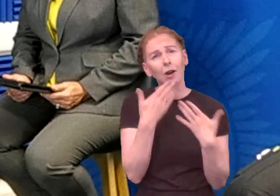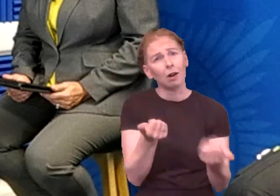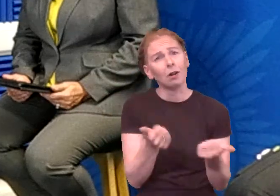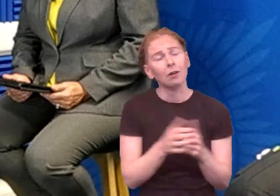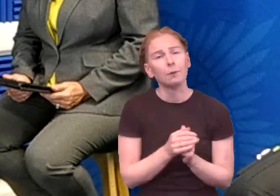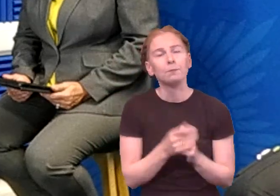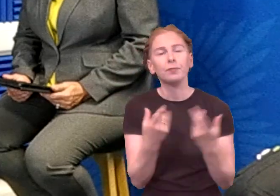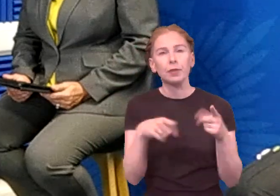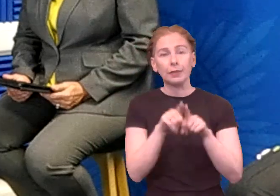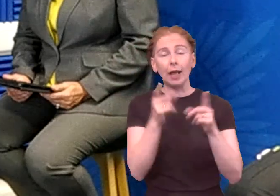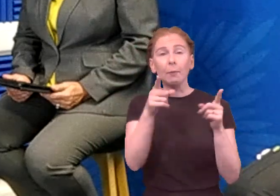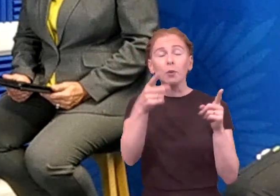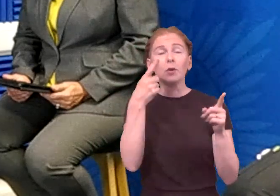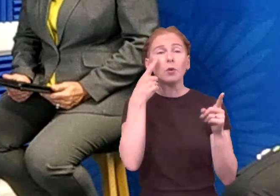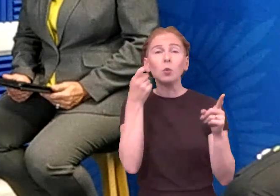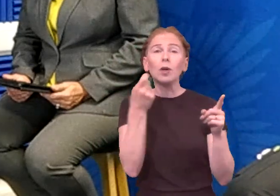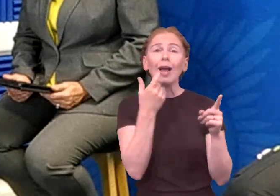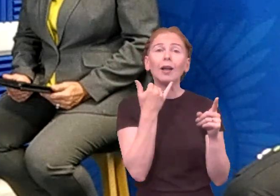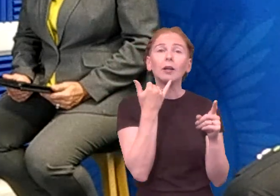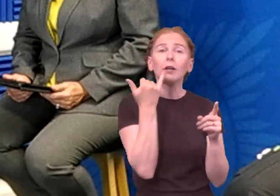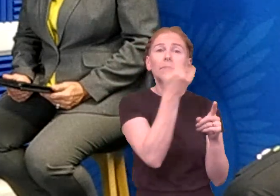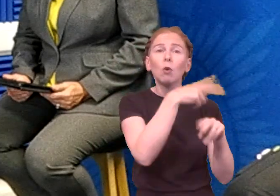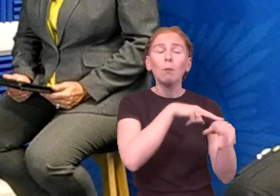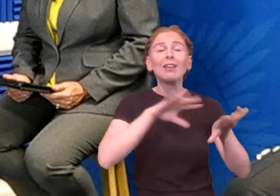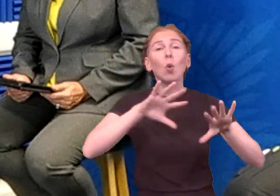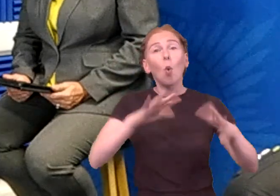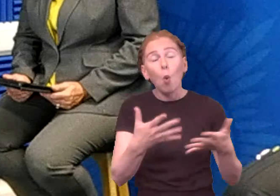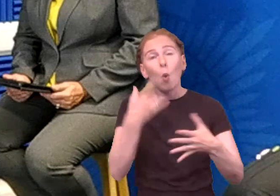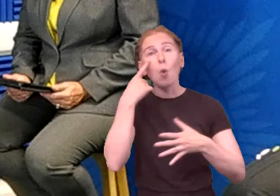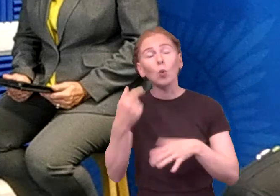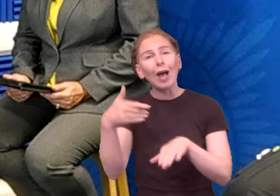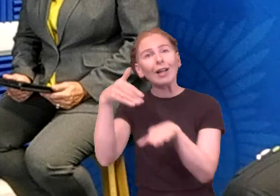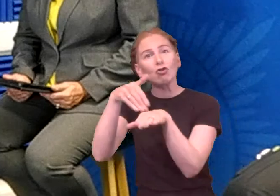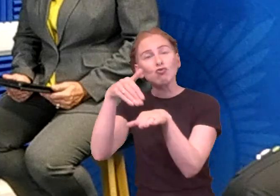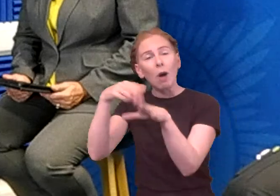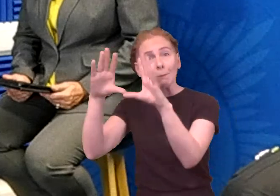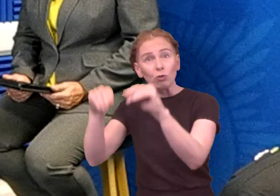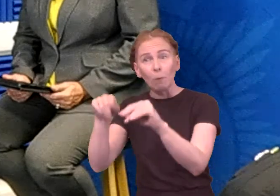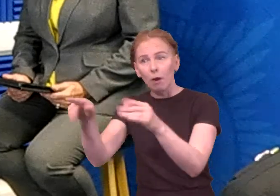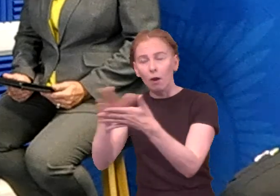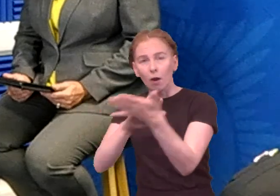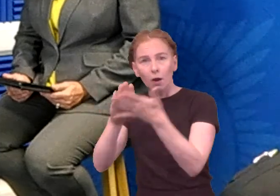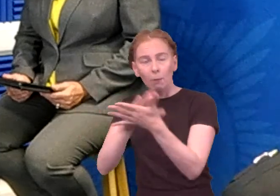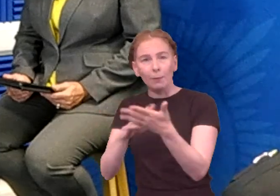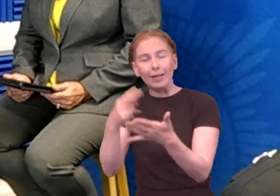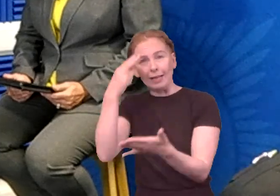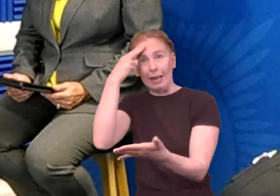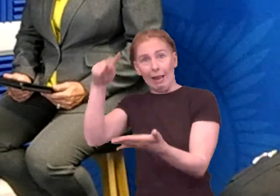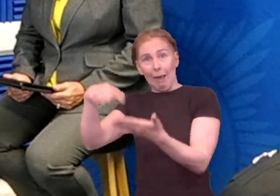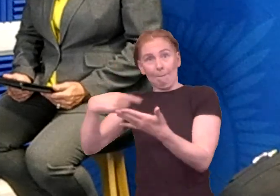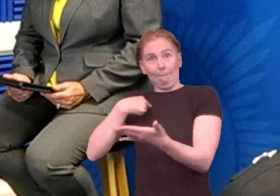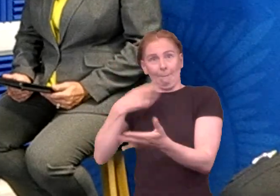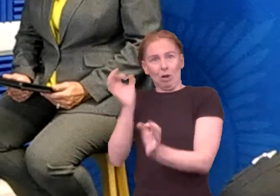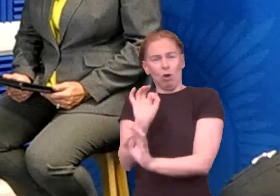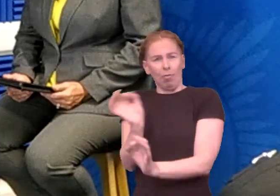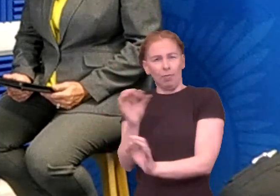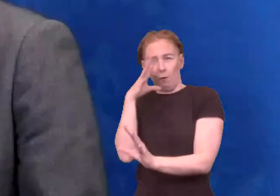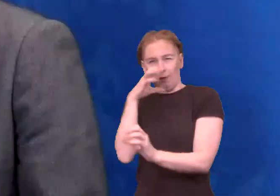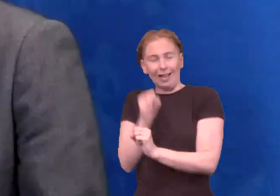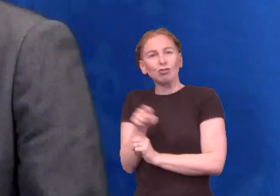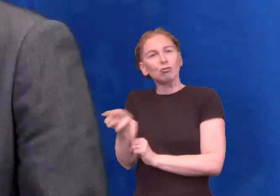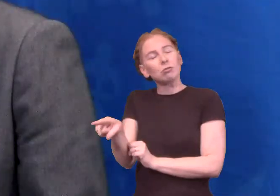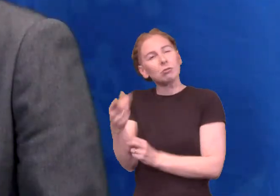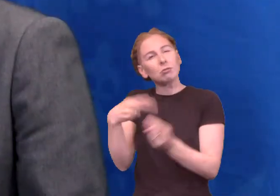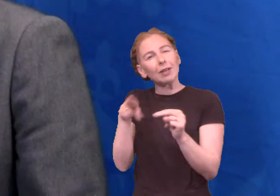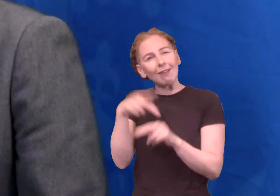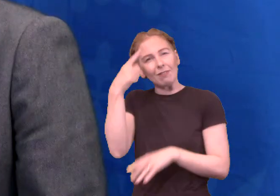Crime Stoppers, you don't even need to give your name, and we can still use that information. Yeah. Okay, all right, thank you. Hopefully that's